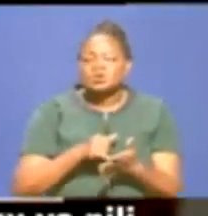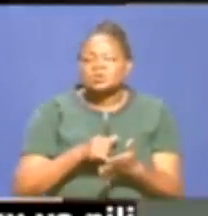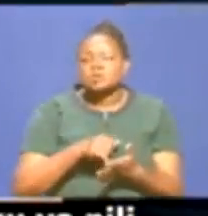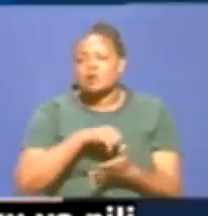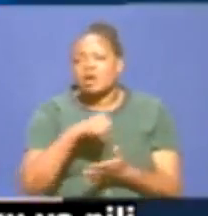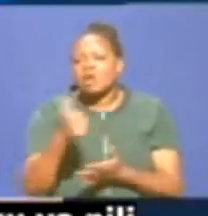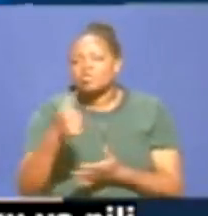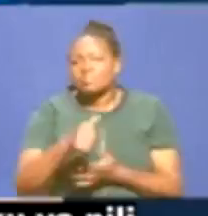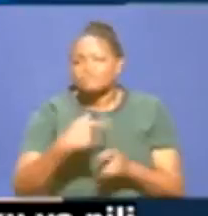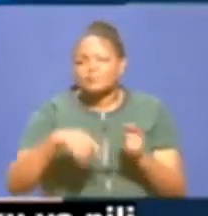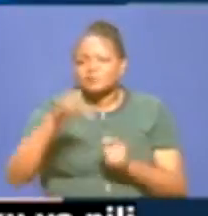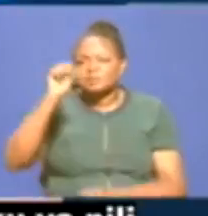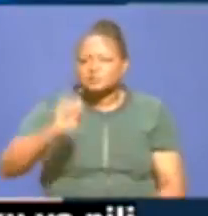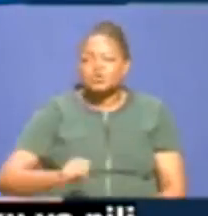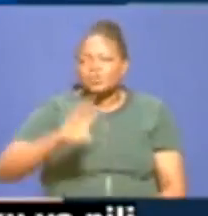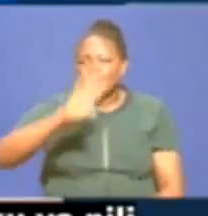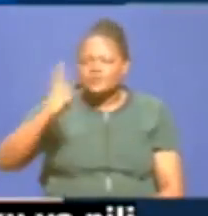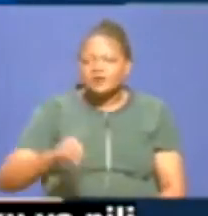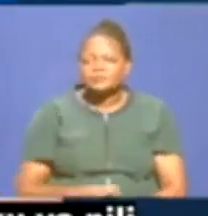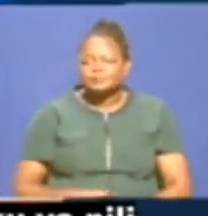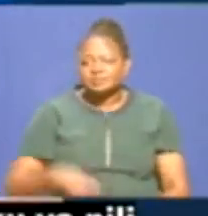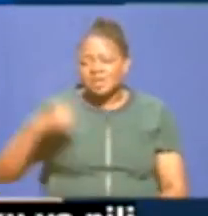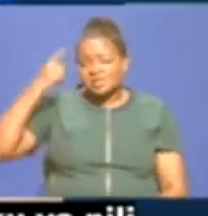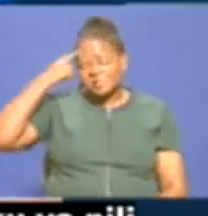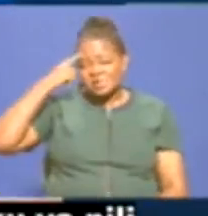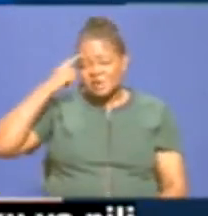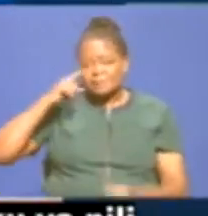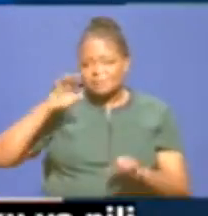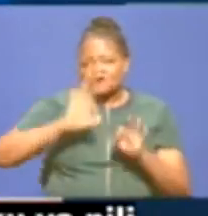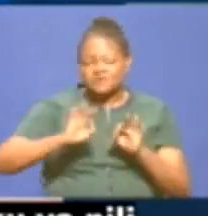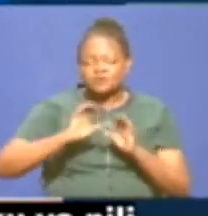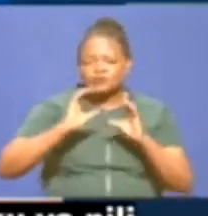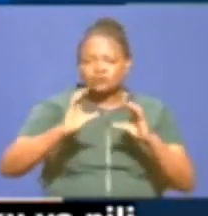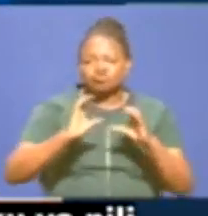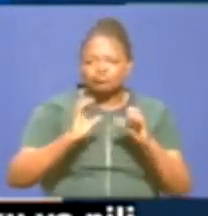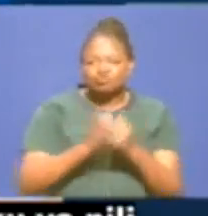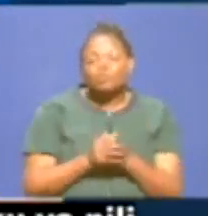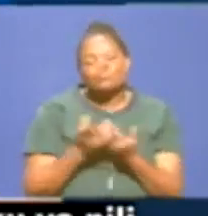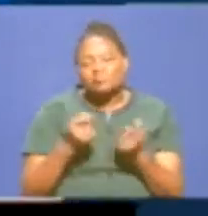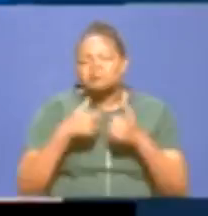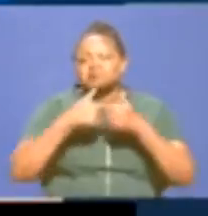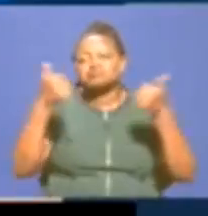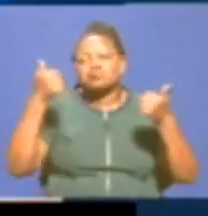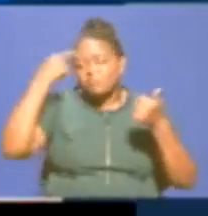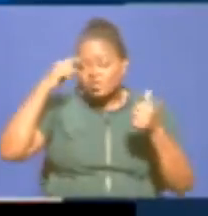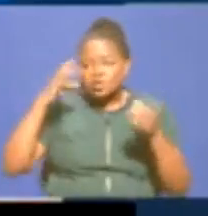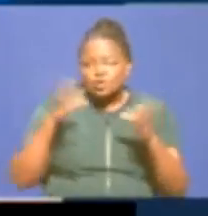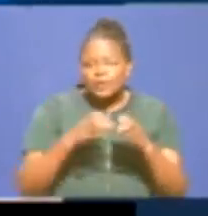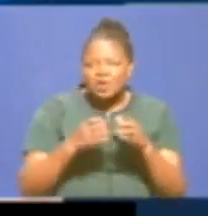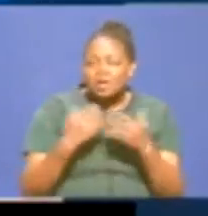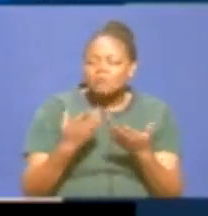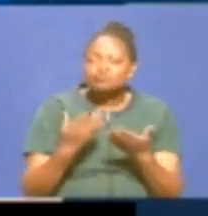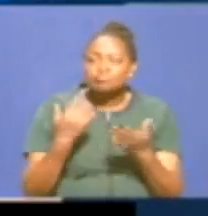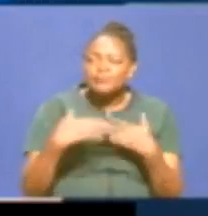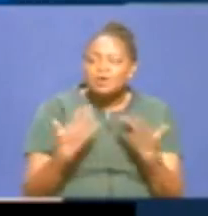ya Afrika Kusini. I think my style of coaching will suit the football club. The way I want to play, I want the team to